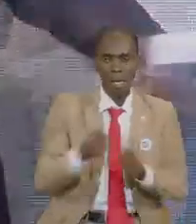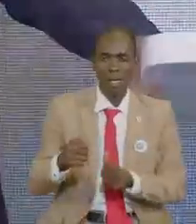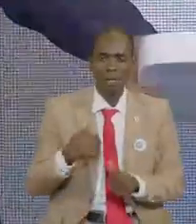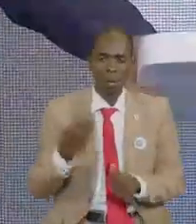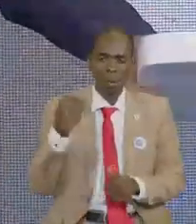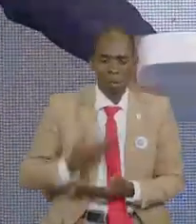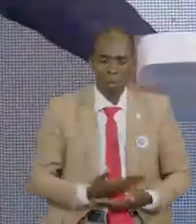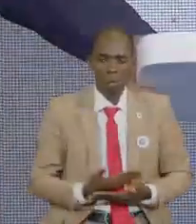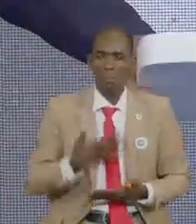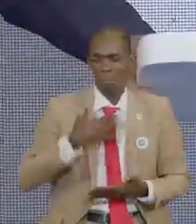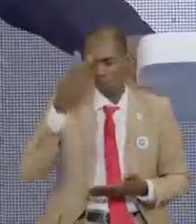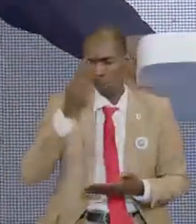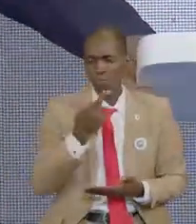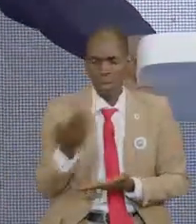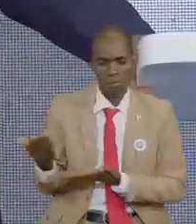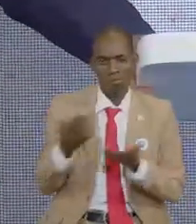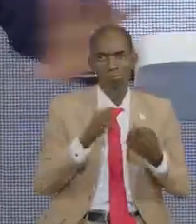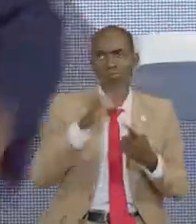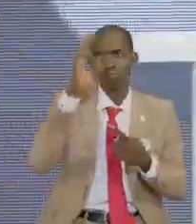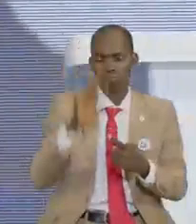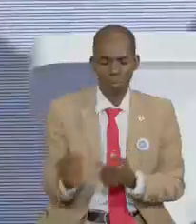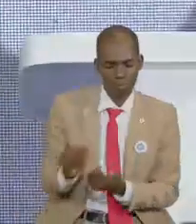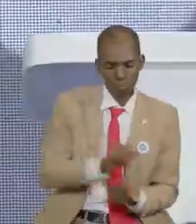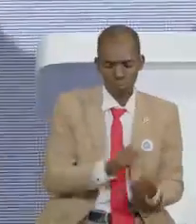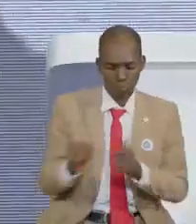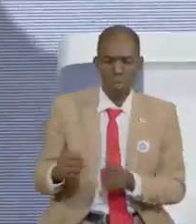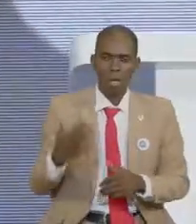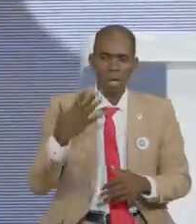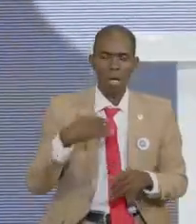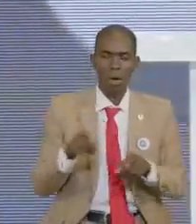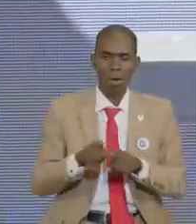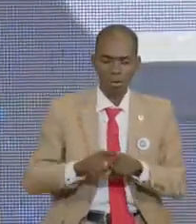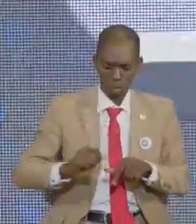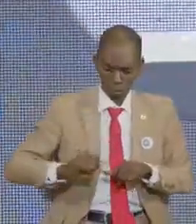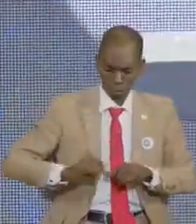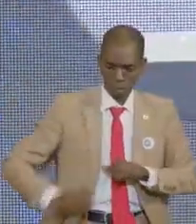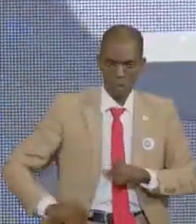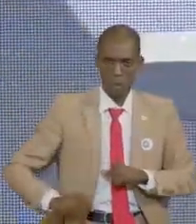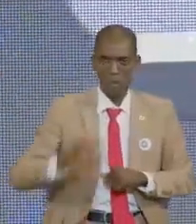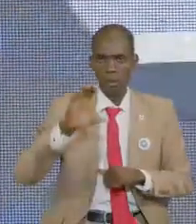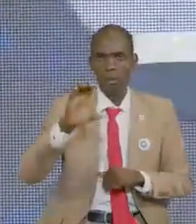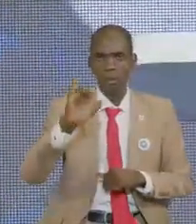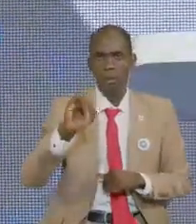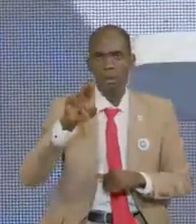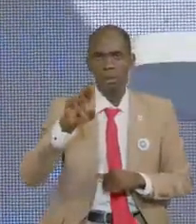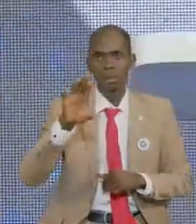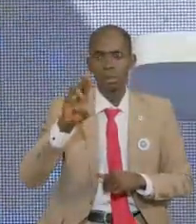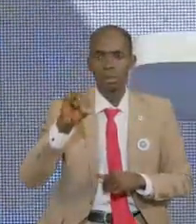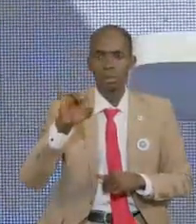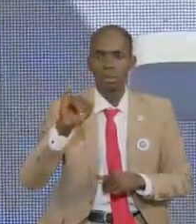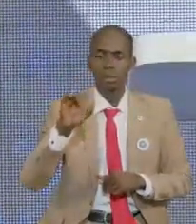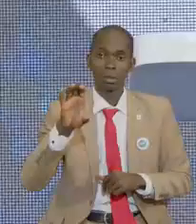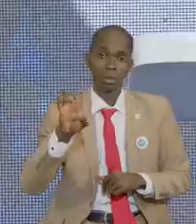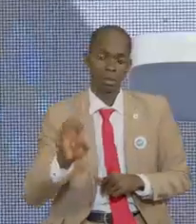I am circumcised. Baptism without repentance does not bring conversion.